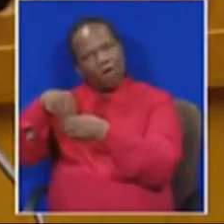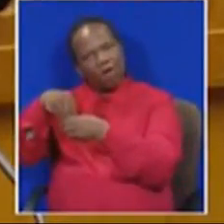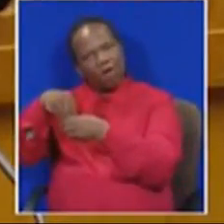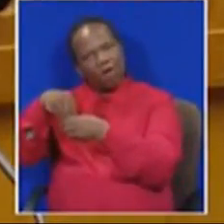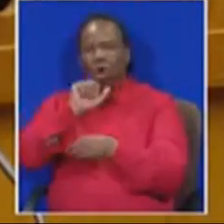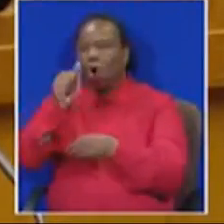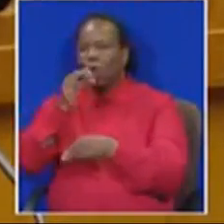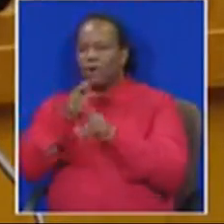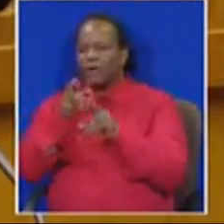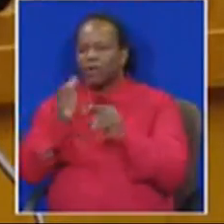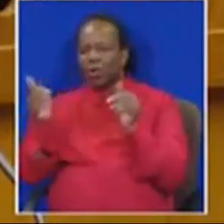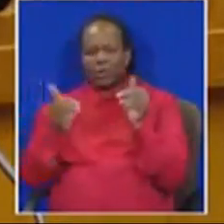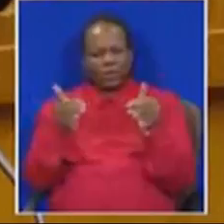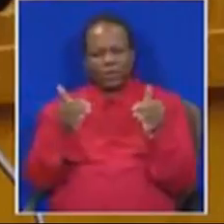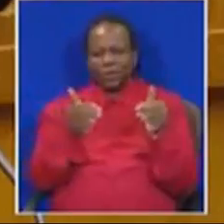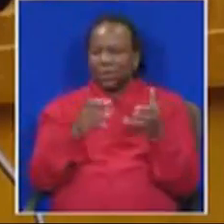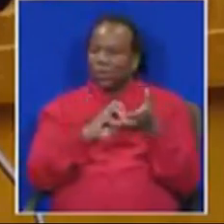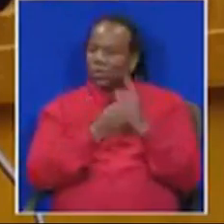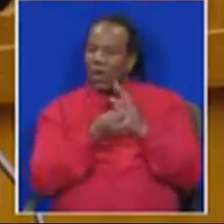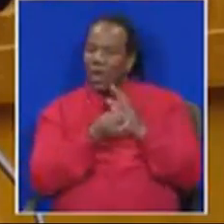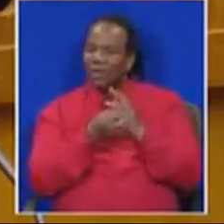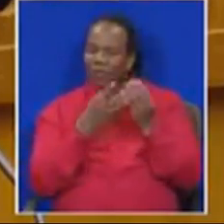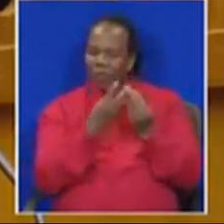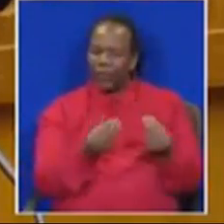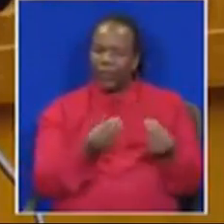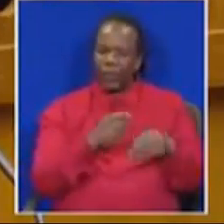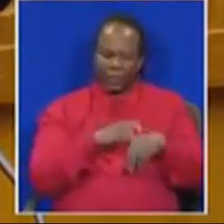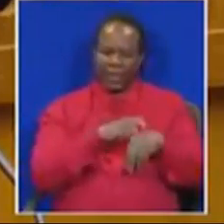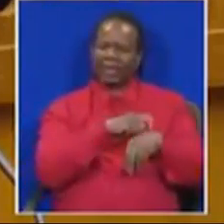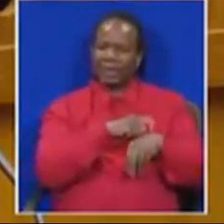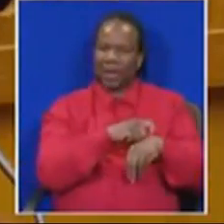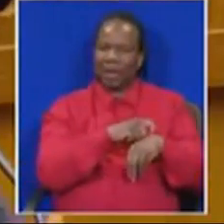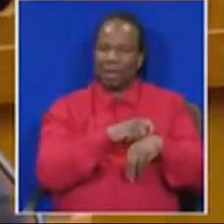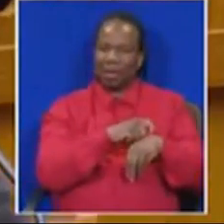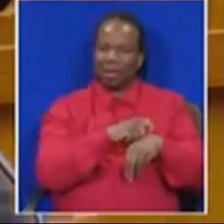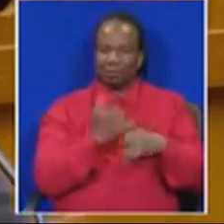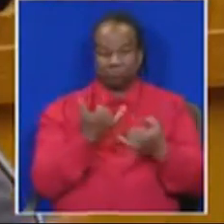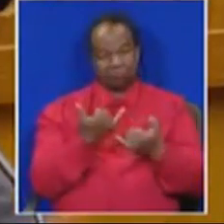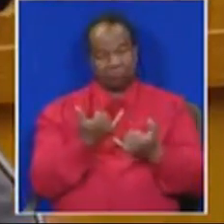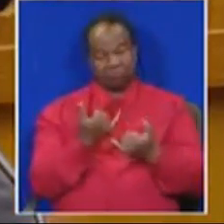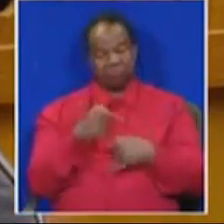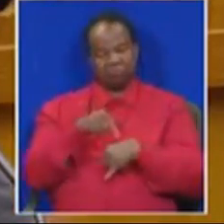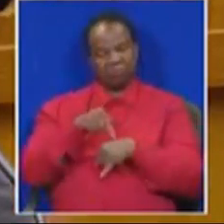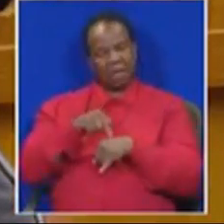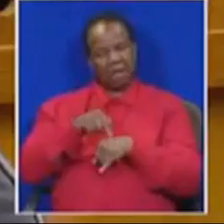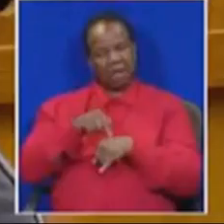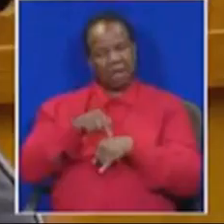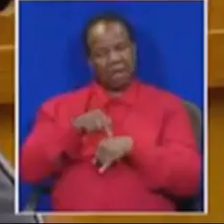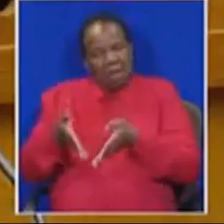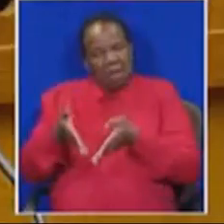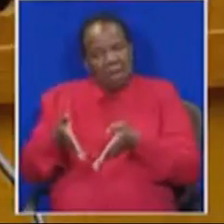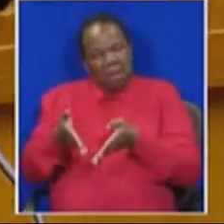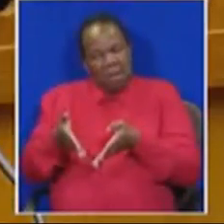country to fight this disease. The time has now arrived to finally